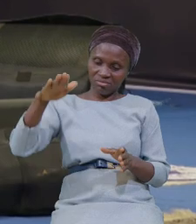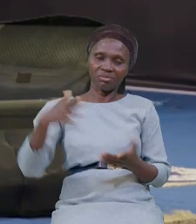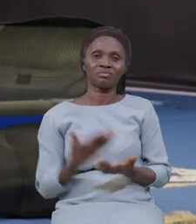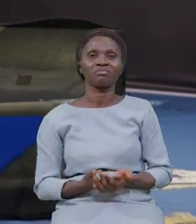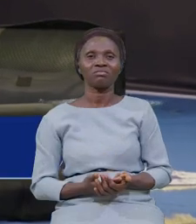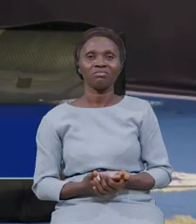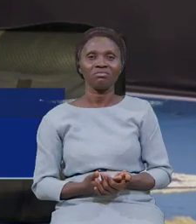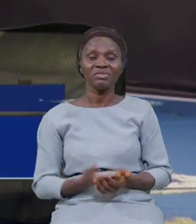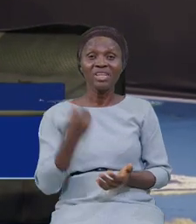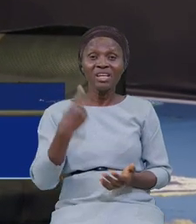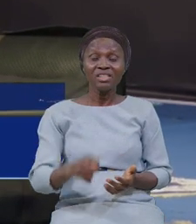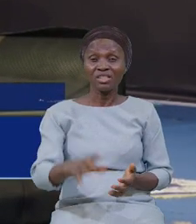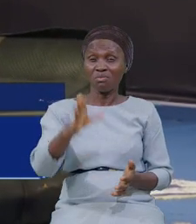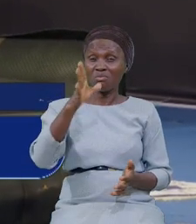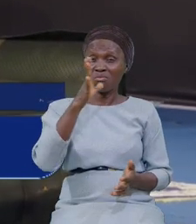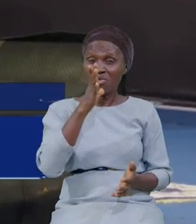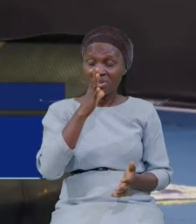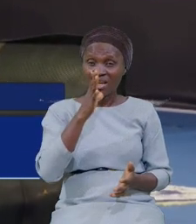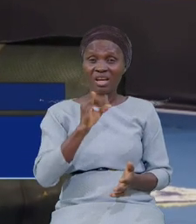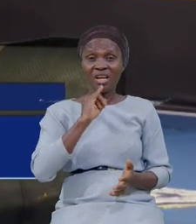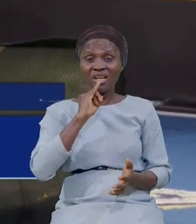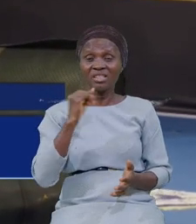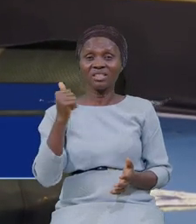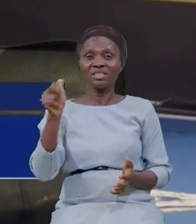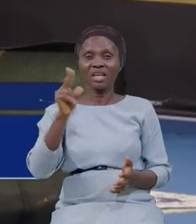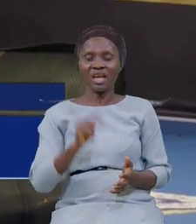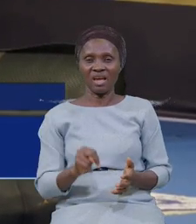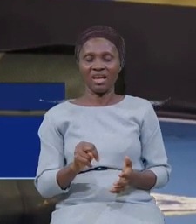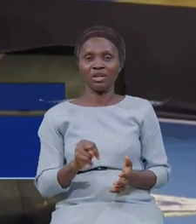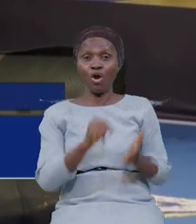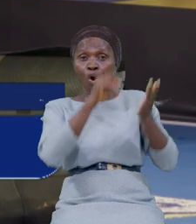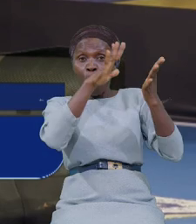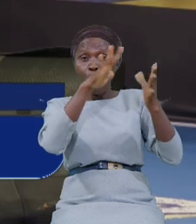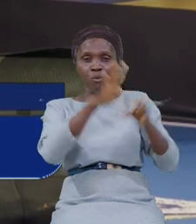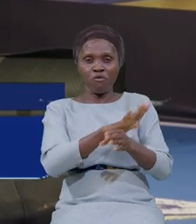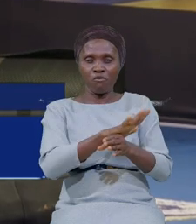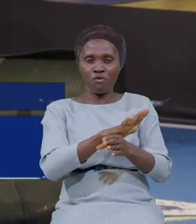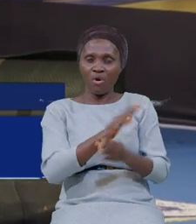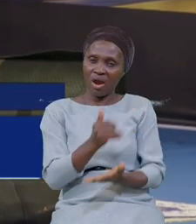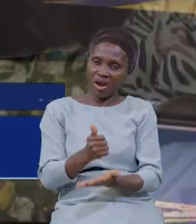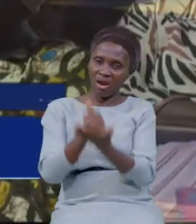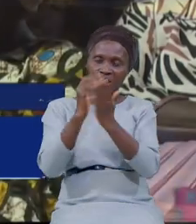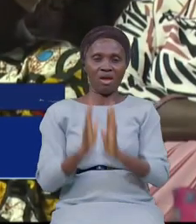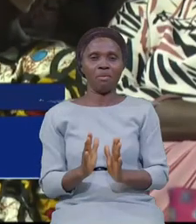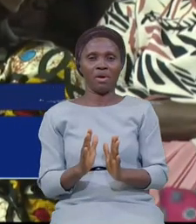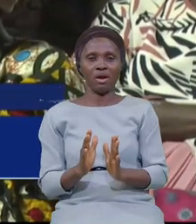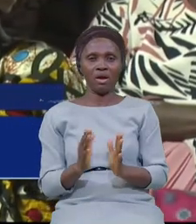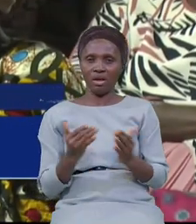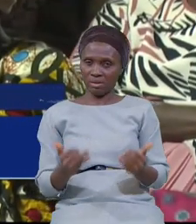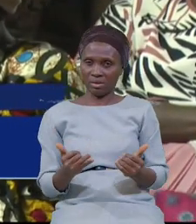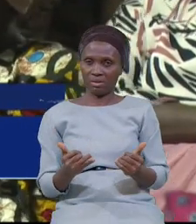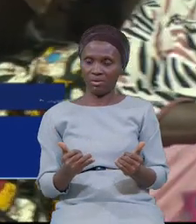hopeful helper. Hopeful helper. Now, when your child, if your mother was growing